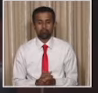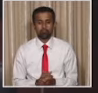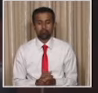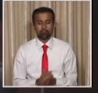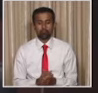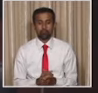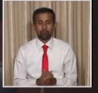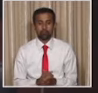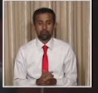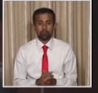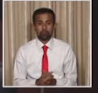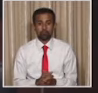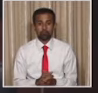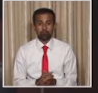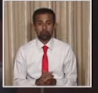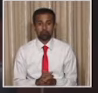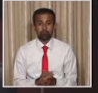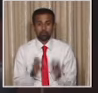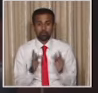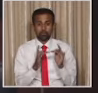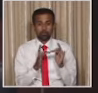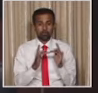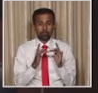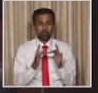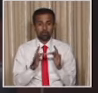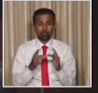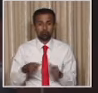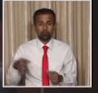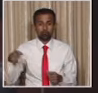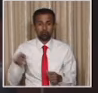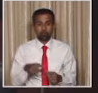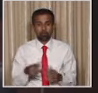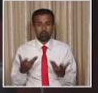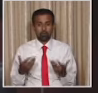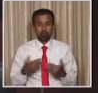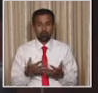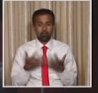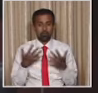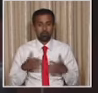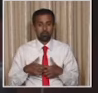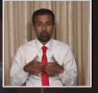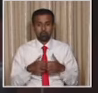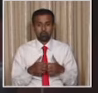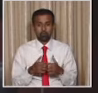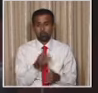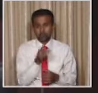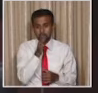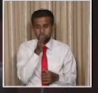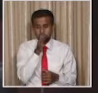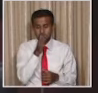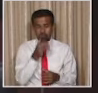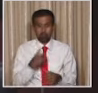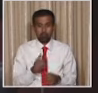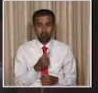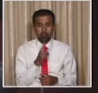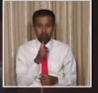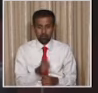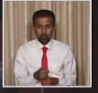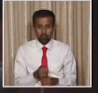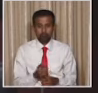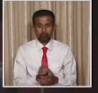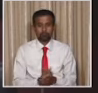poor. And corruption is a big, big issue. And it has been brought to my notice that an FDI of nearly